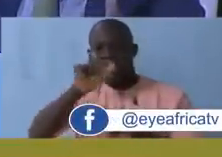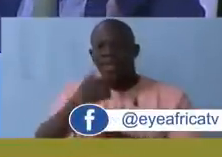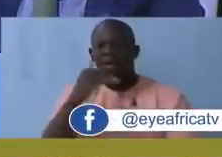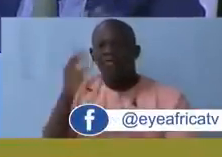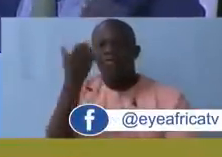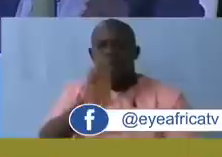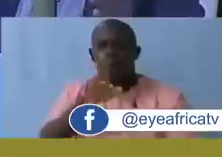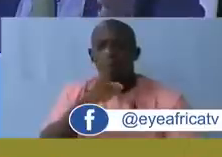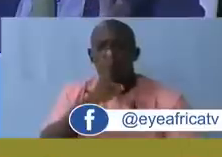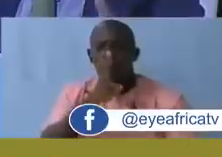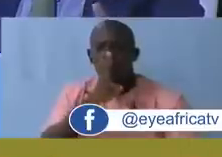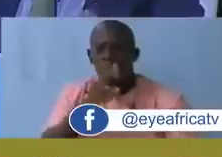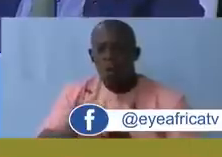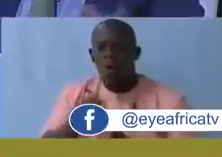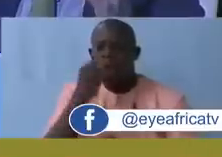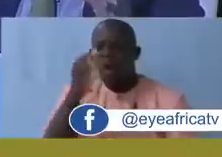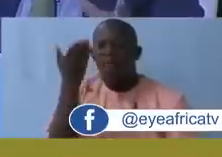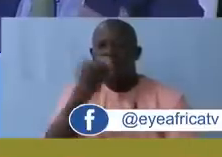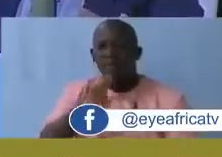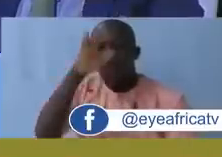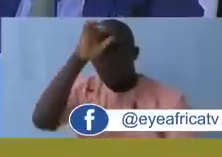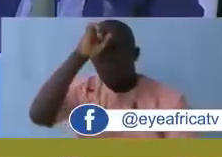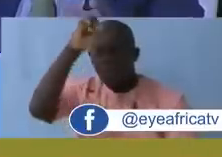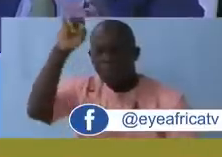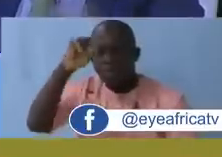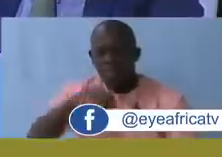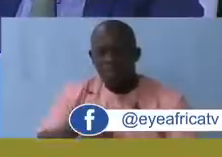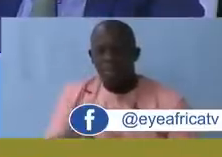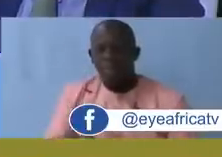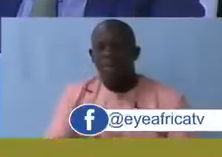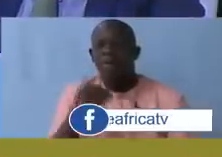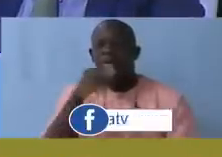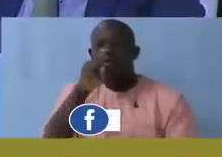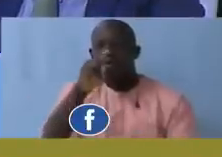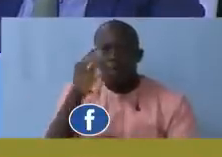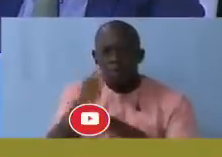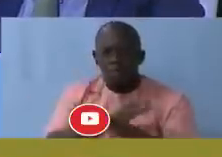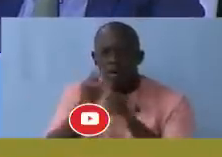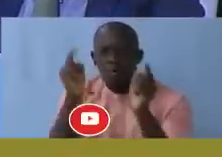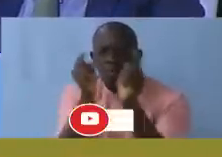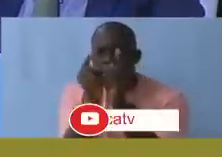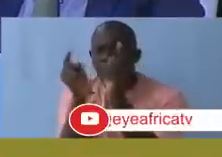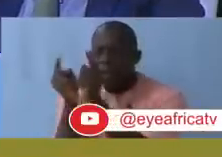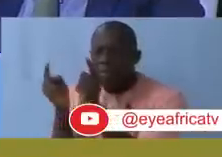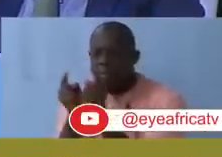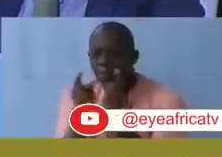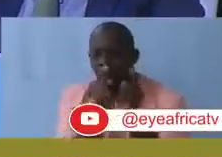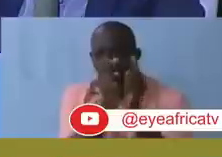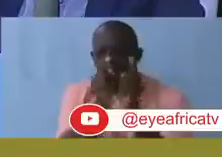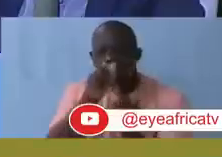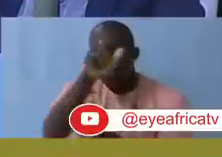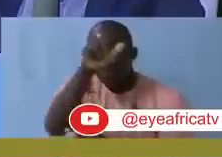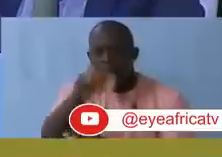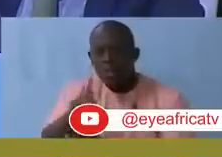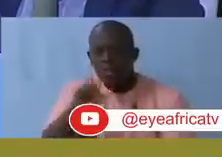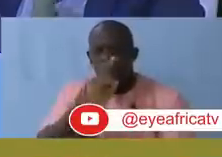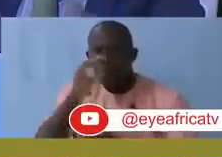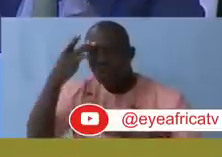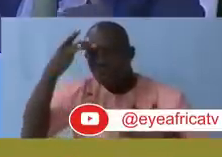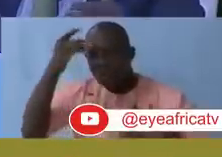So were patients, a set of patients presented to you? Yes.